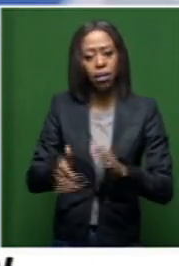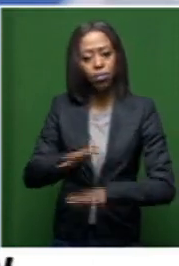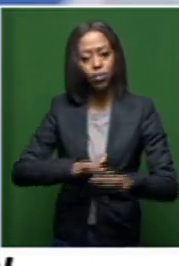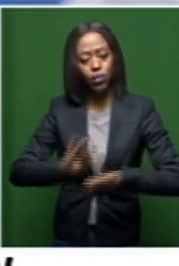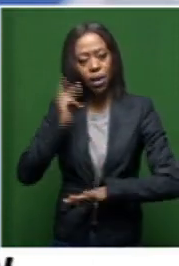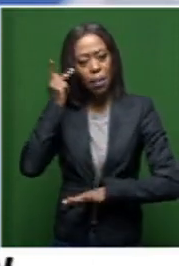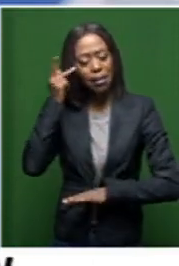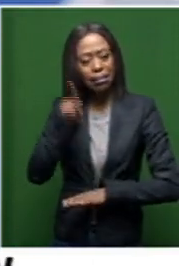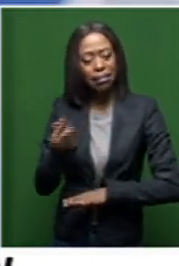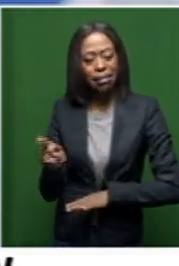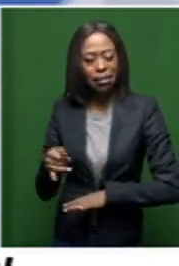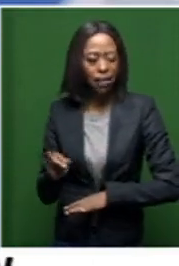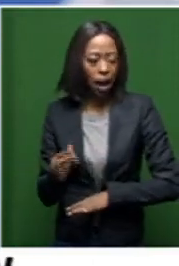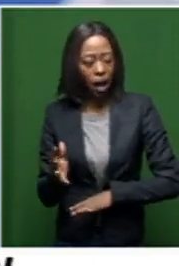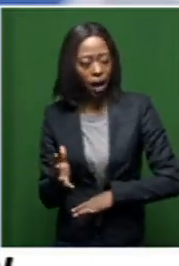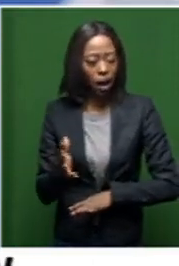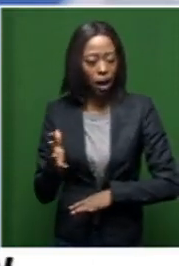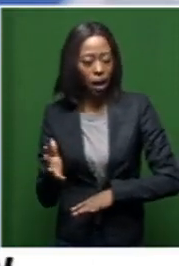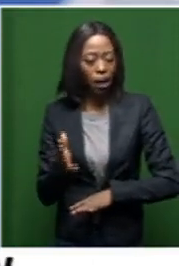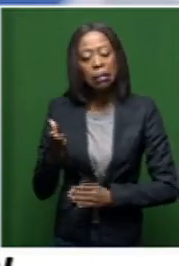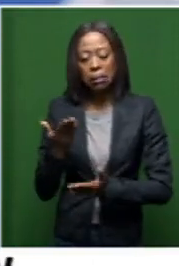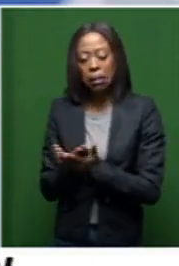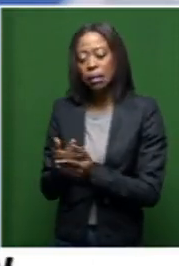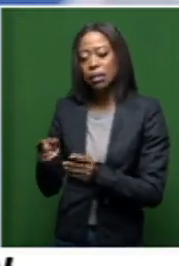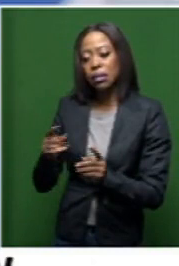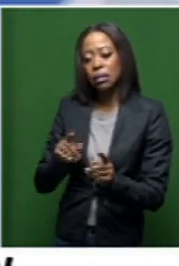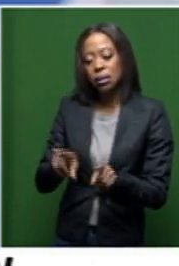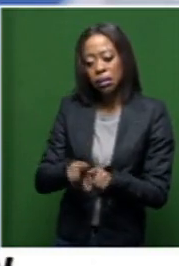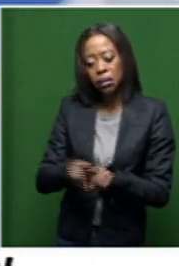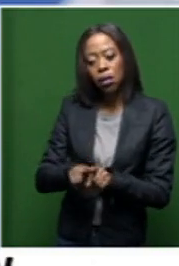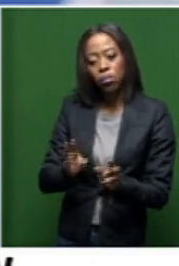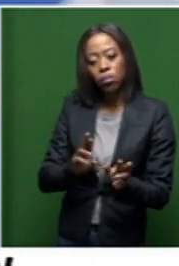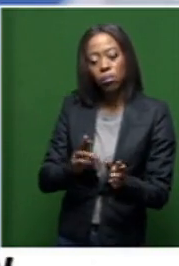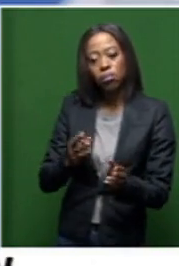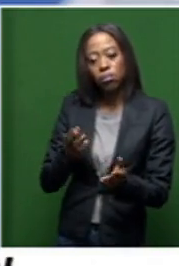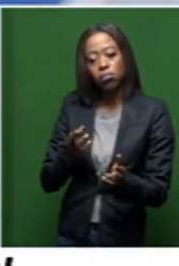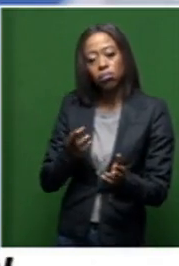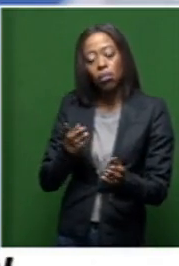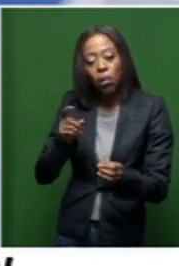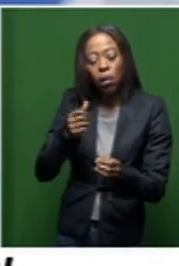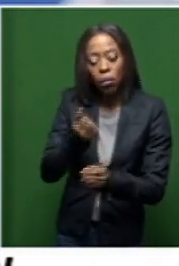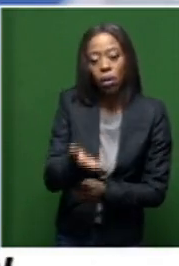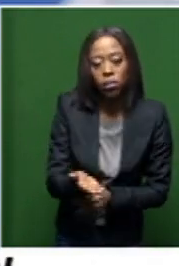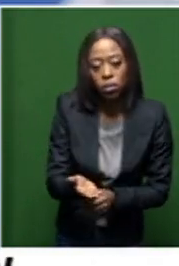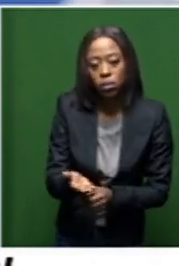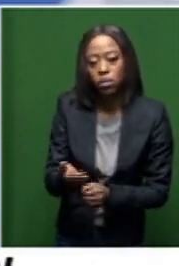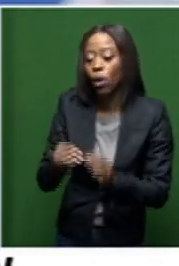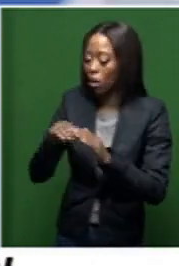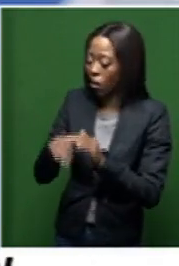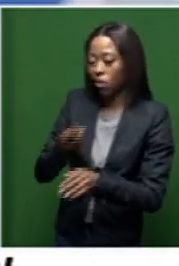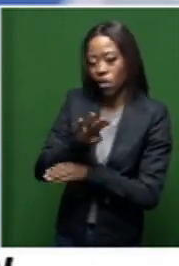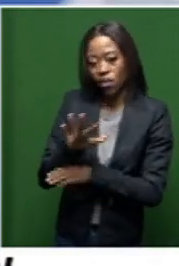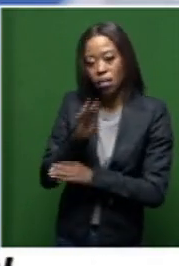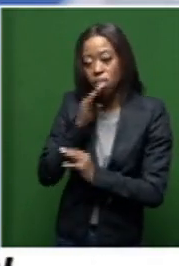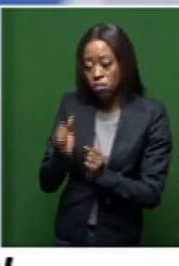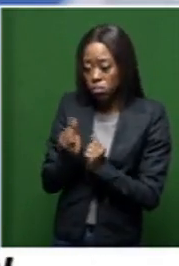instances, the parents themselves are still within the eligible range, meaning they're below the age of 45. So it just makes sense to strengthen the partnership